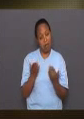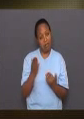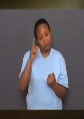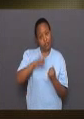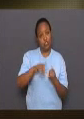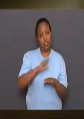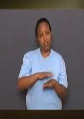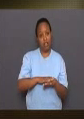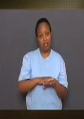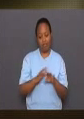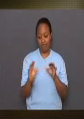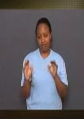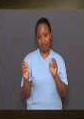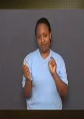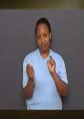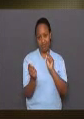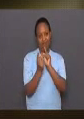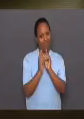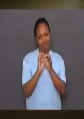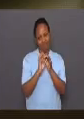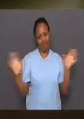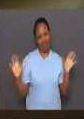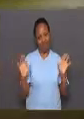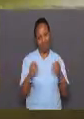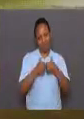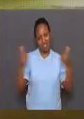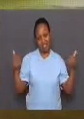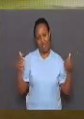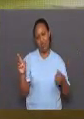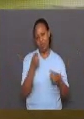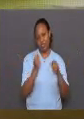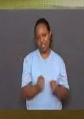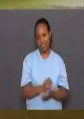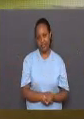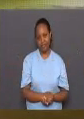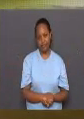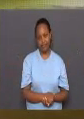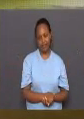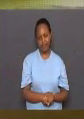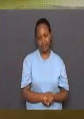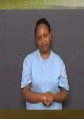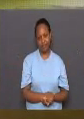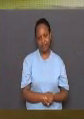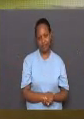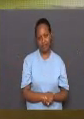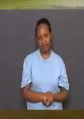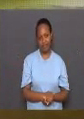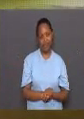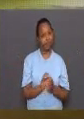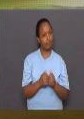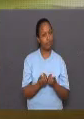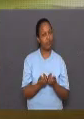stop associating with that person. We can see how dramatic